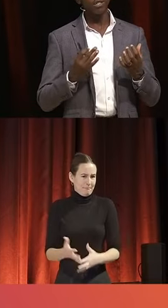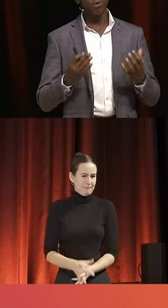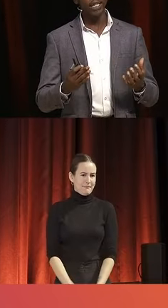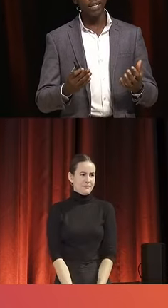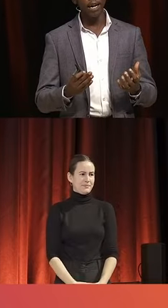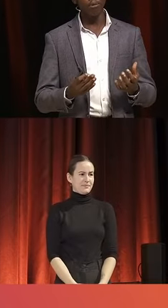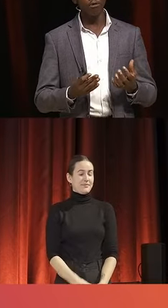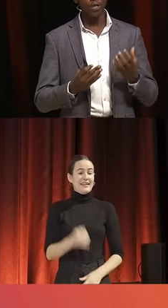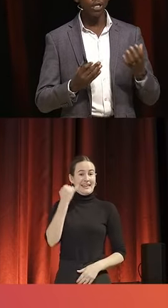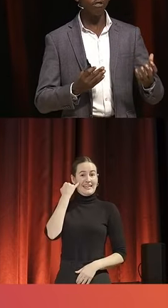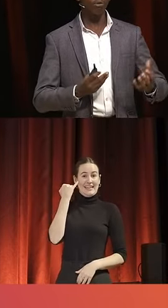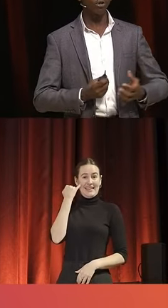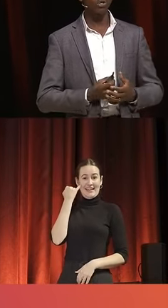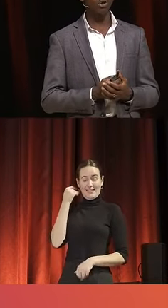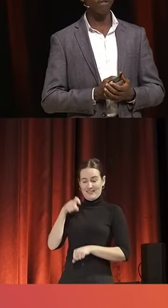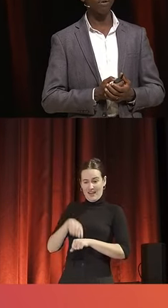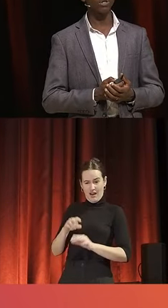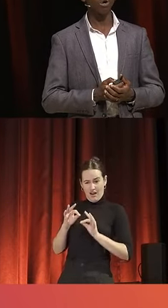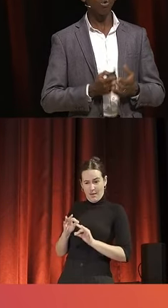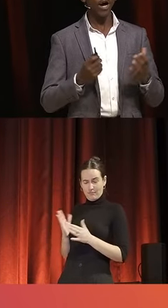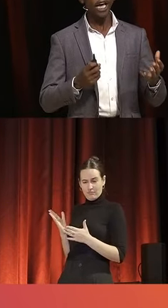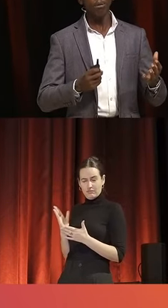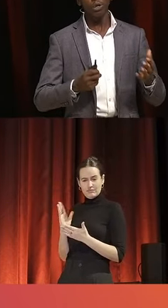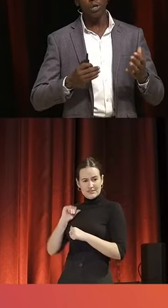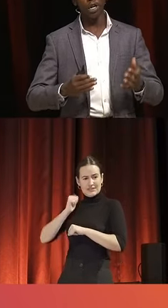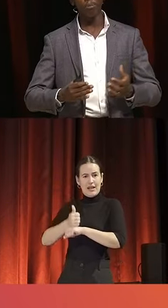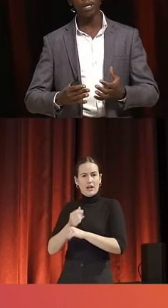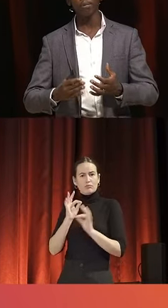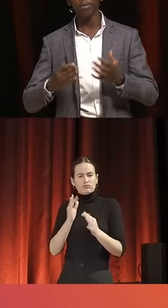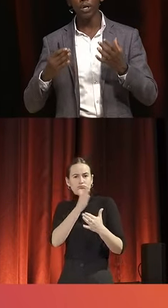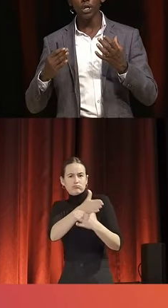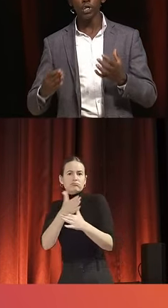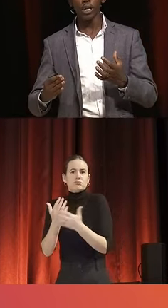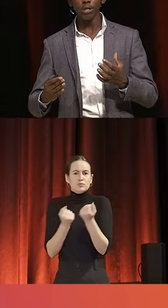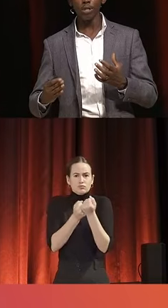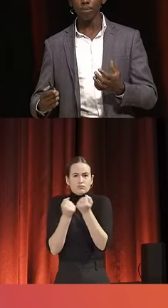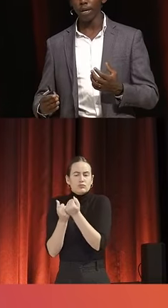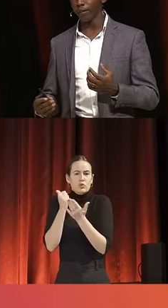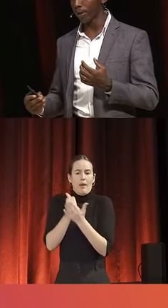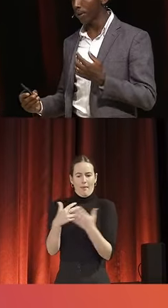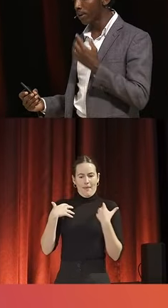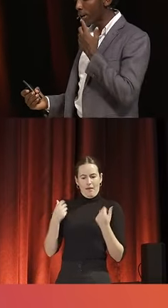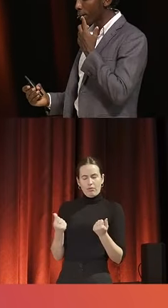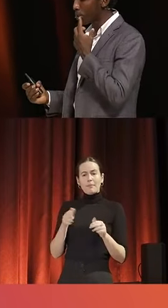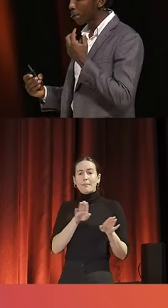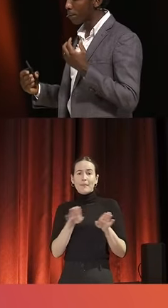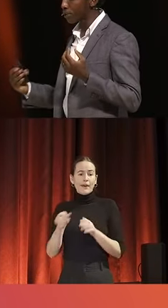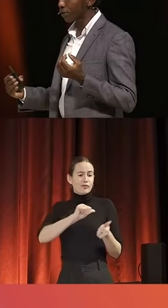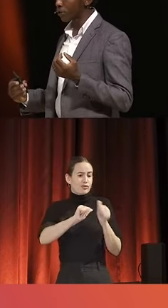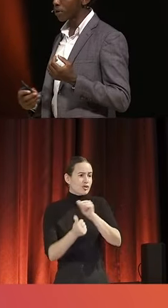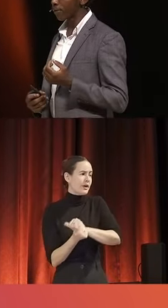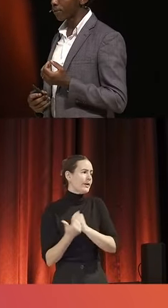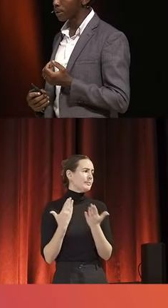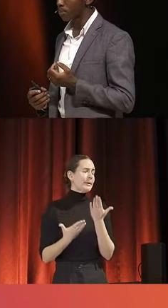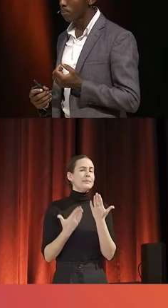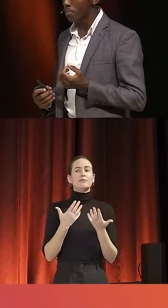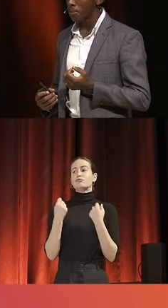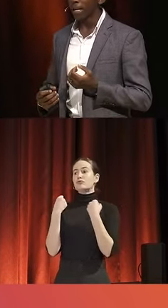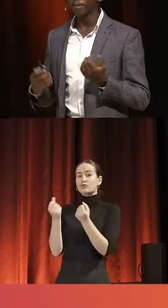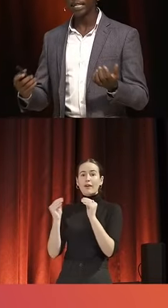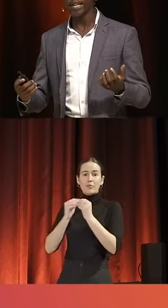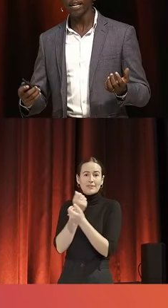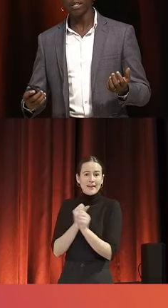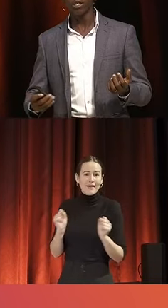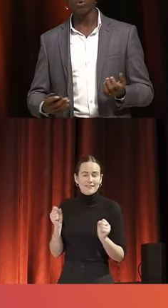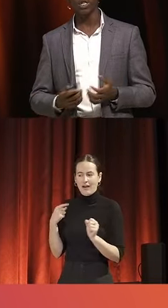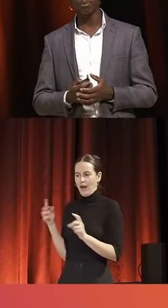presented at the right time for the safe motors drivers, were able to help them change their behavior and to become safer drivers. And